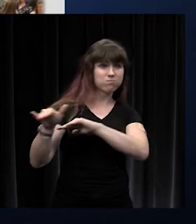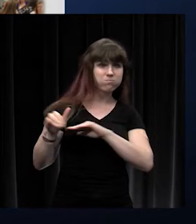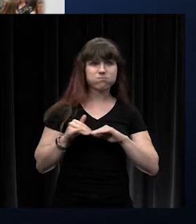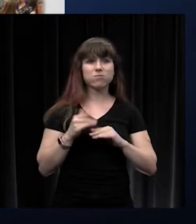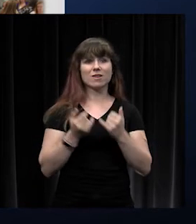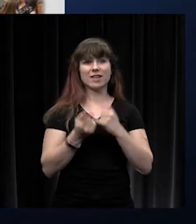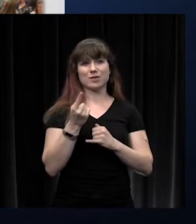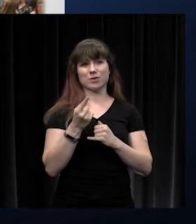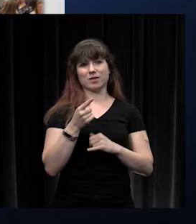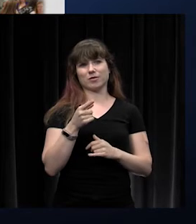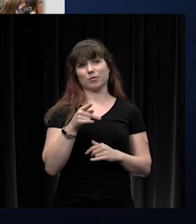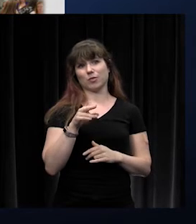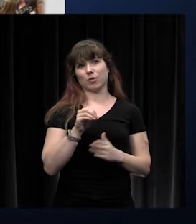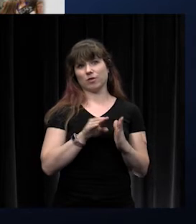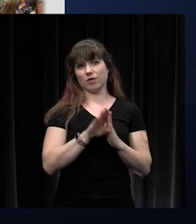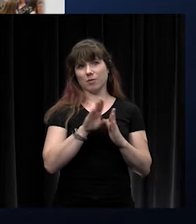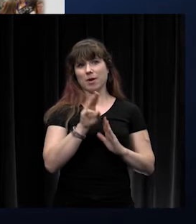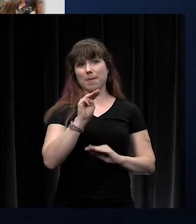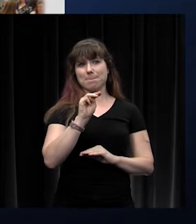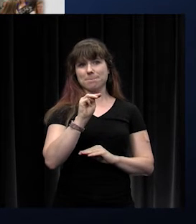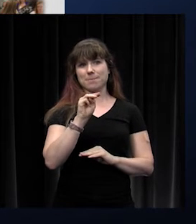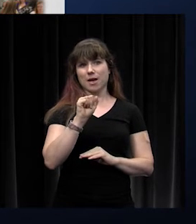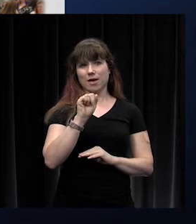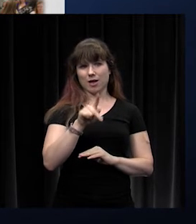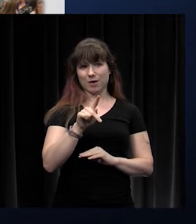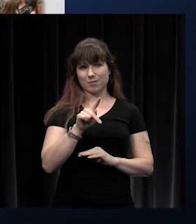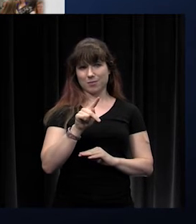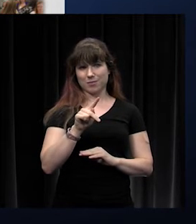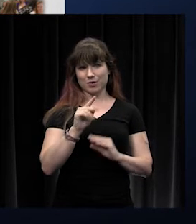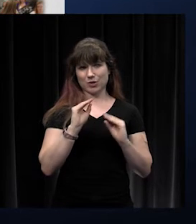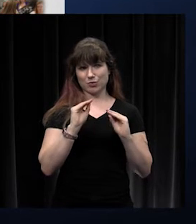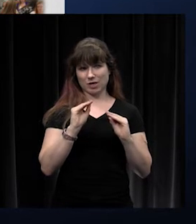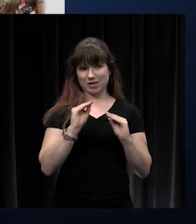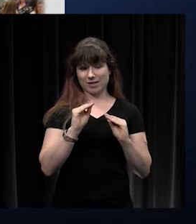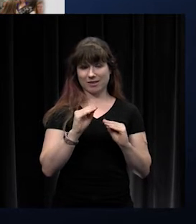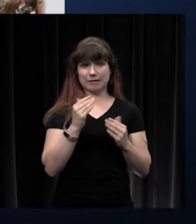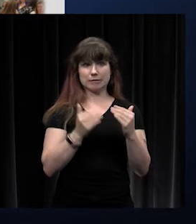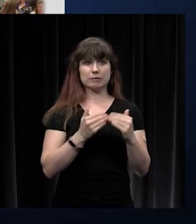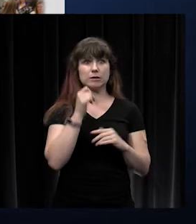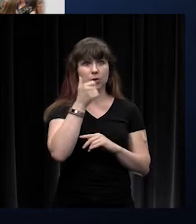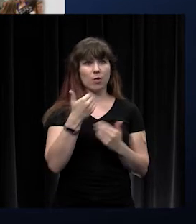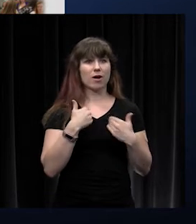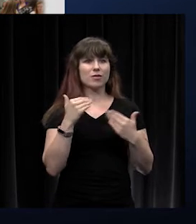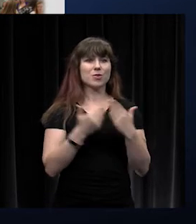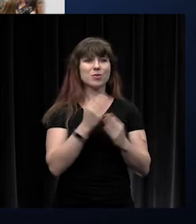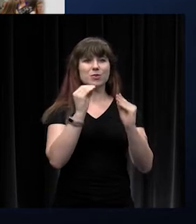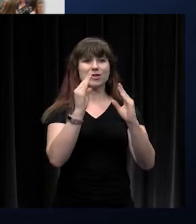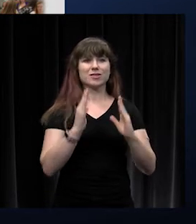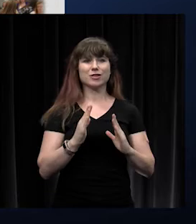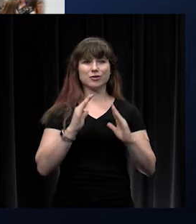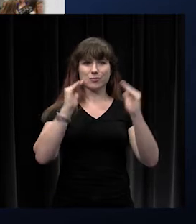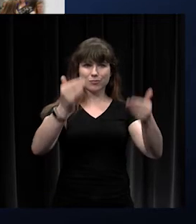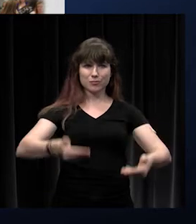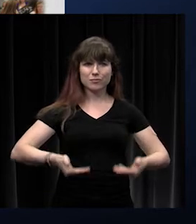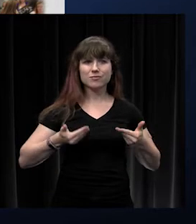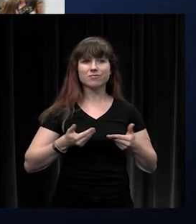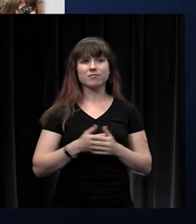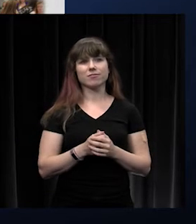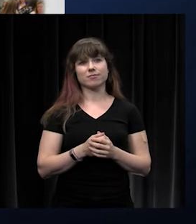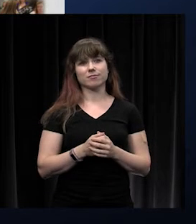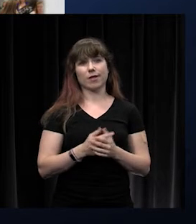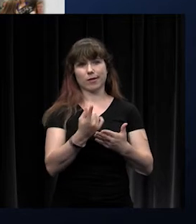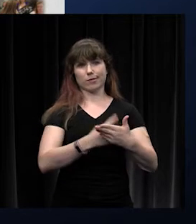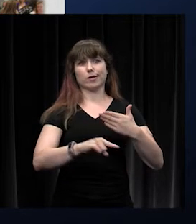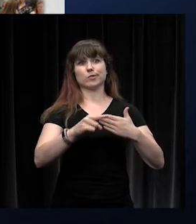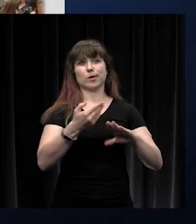development MAP training happened this week. We have new teacher induction that starts tomorrow, and then pre-service that will be going on for all our staff in the next